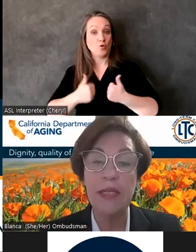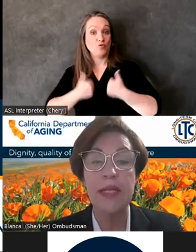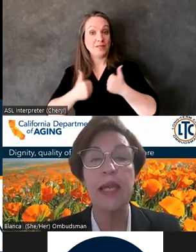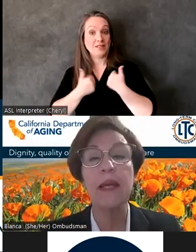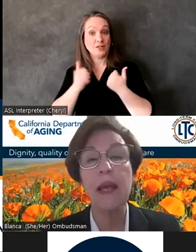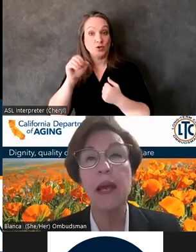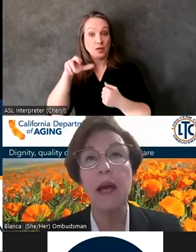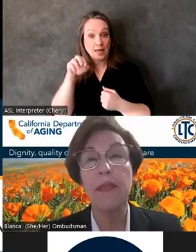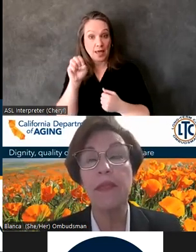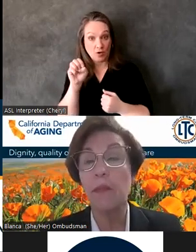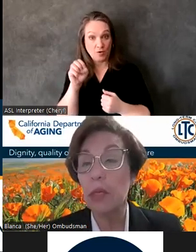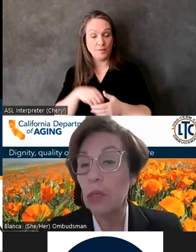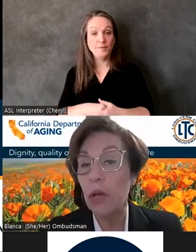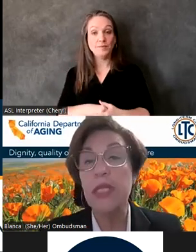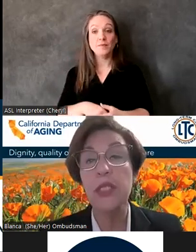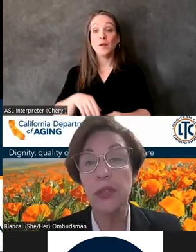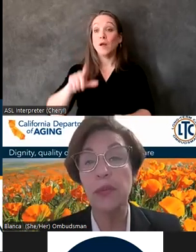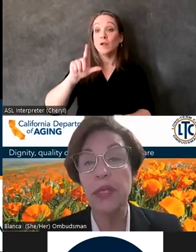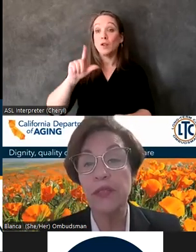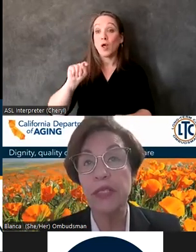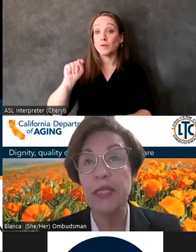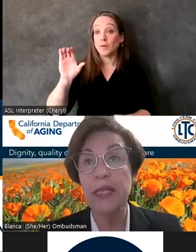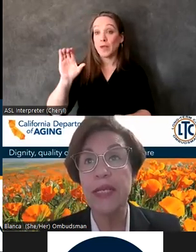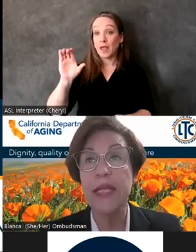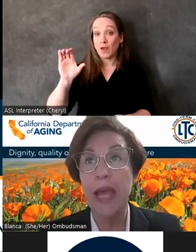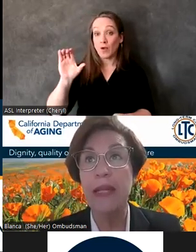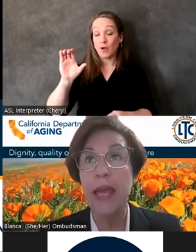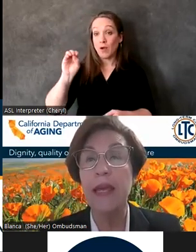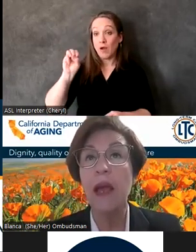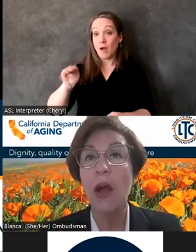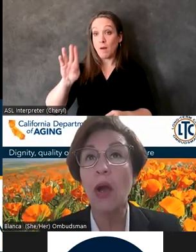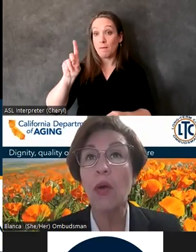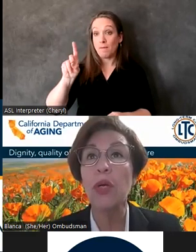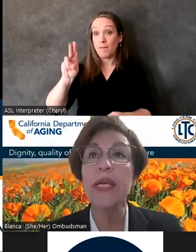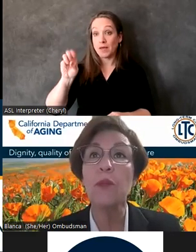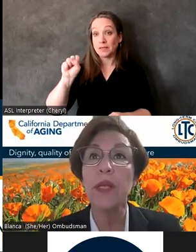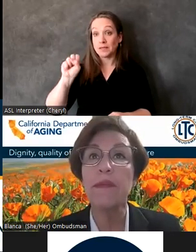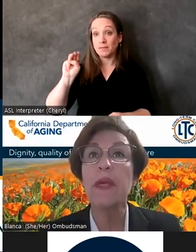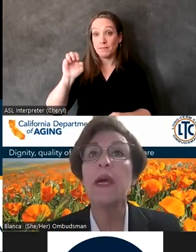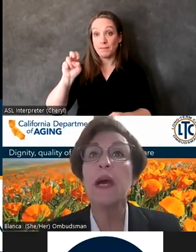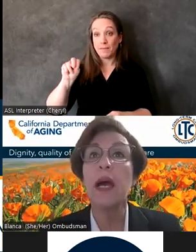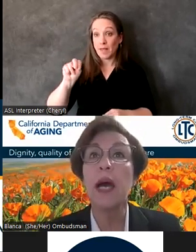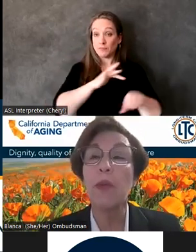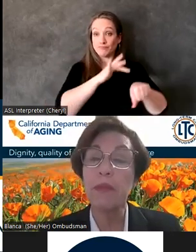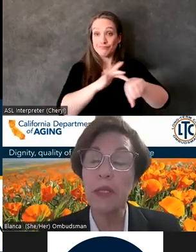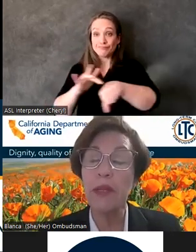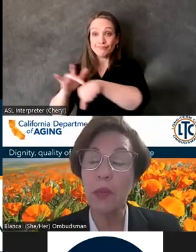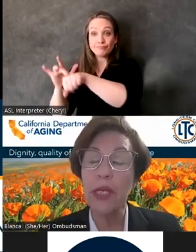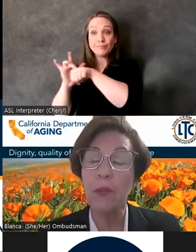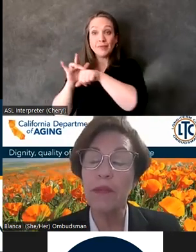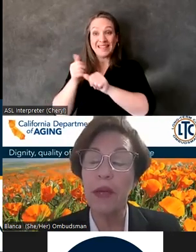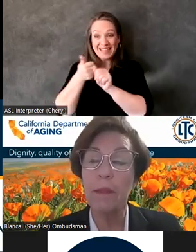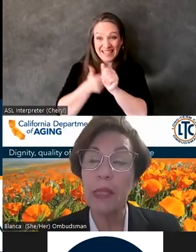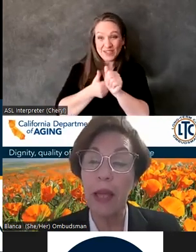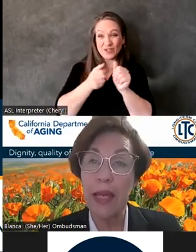across the state go into these facilities, and they are working with they're